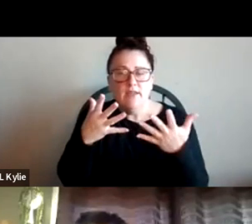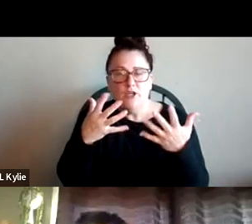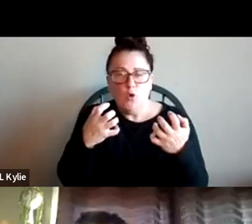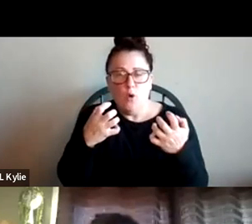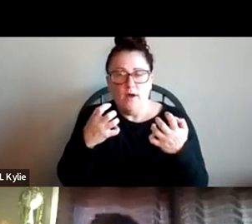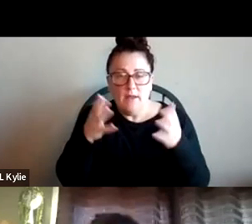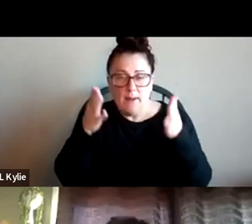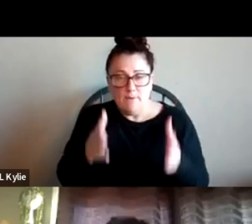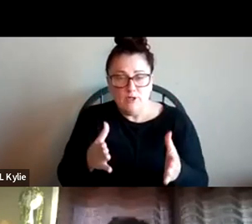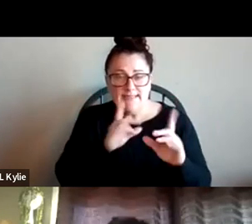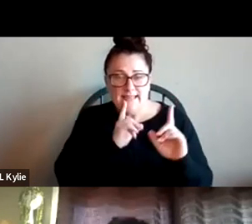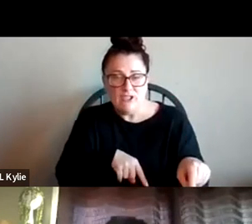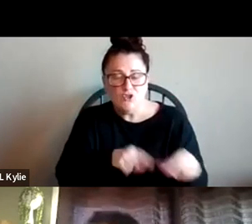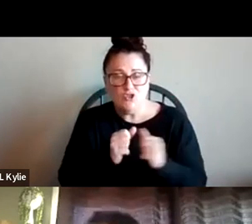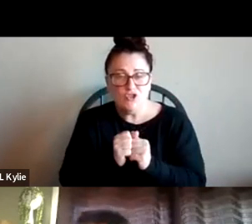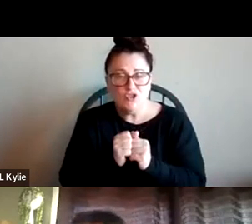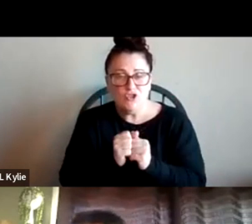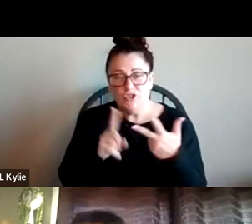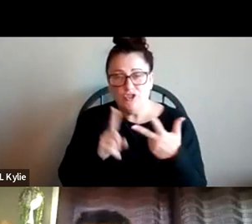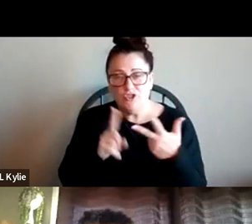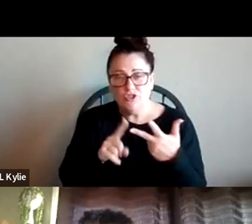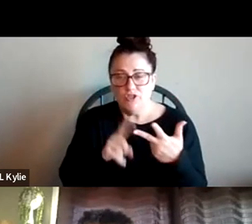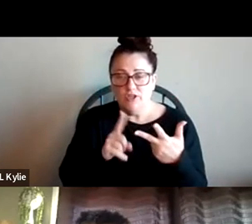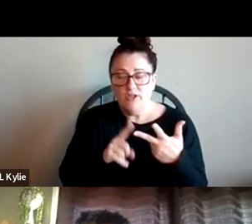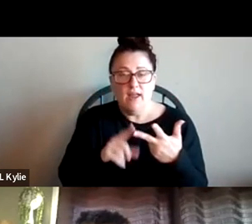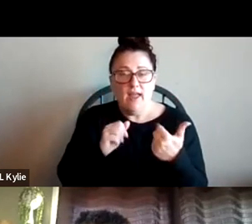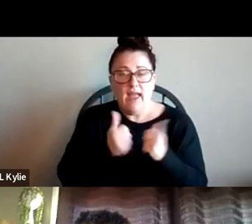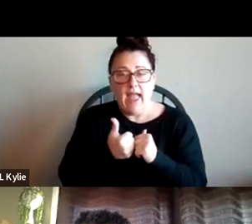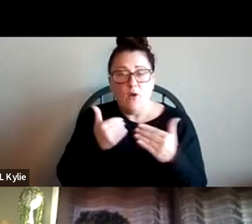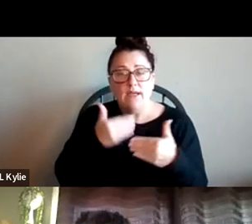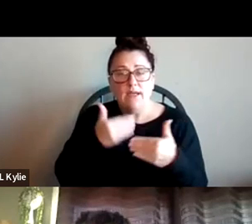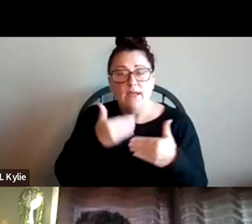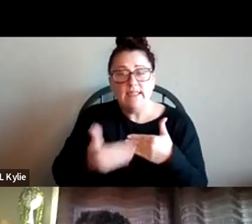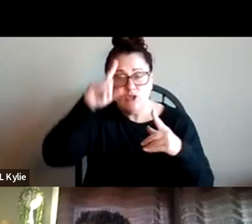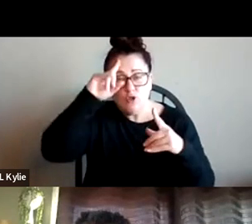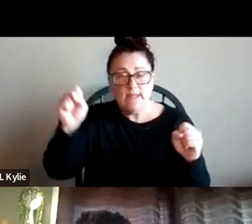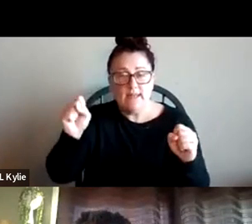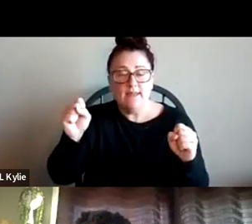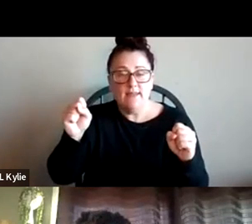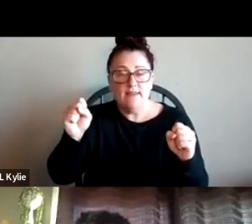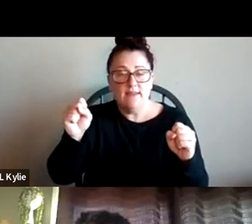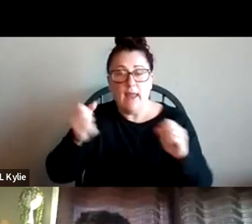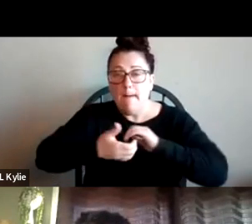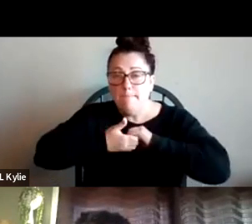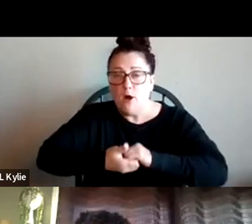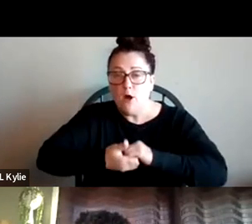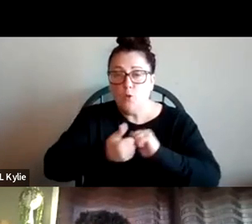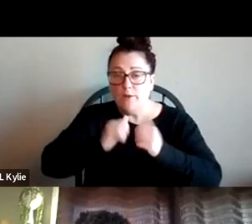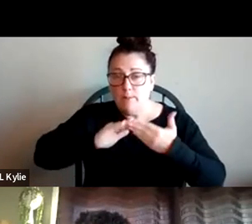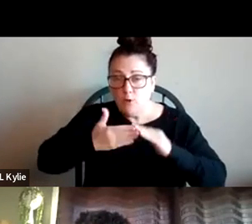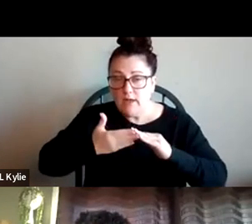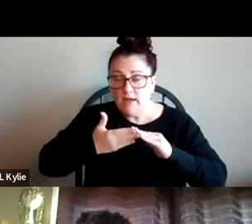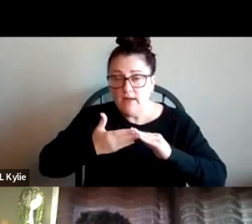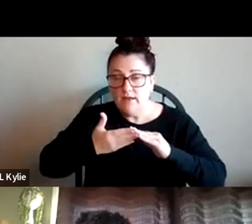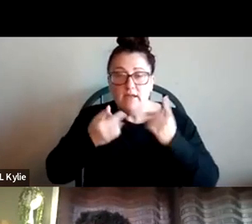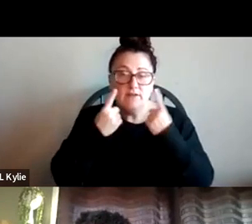candidate for the position to answer? How can the next superintendent partner with the community to